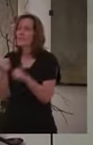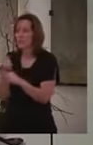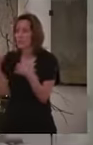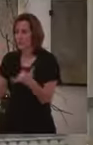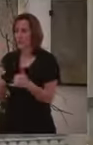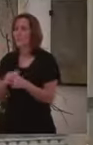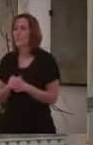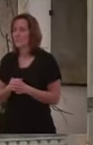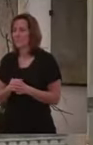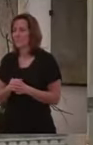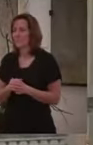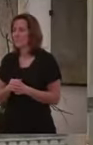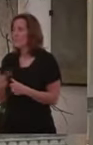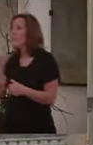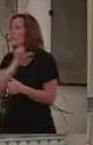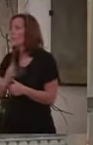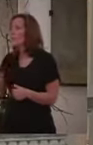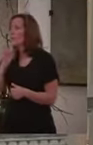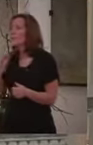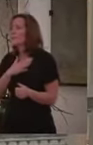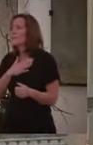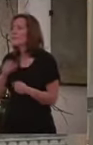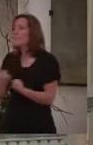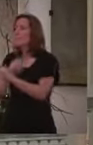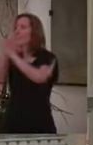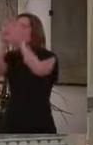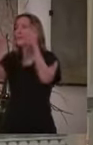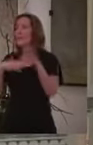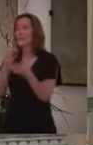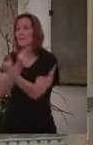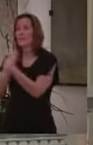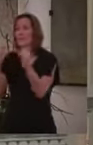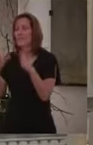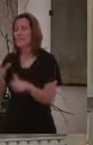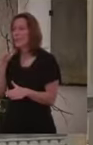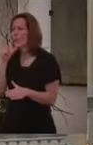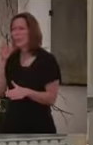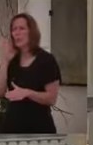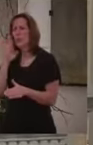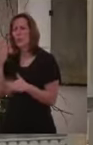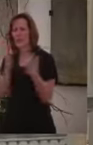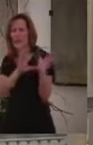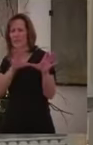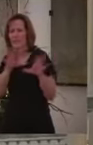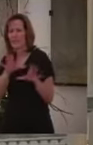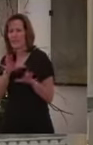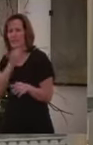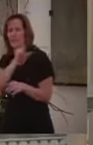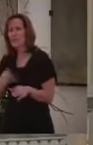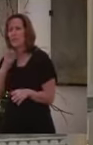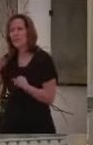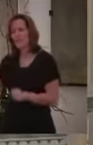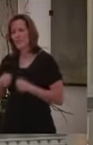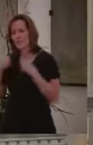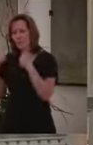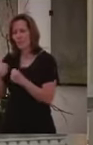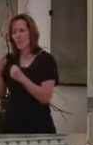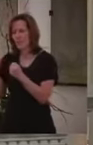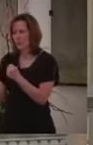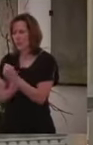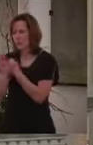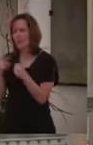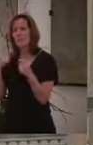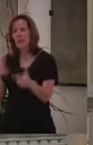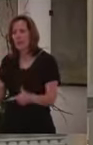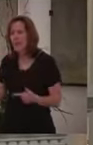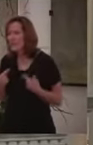now? The Lord is my light and my salvation. Whom shall I fear? The Lord is the stronghold